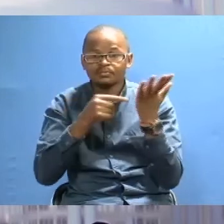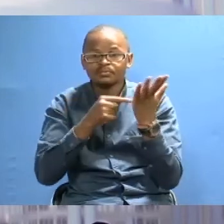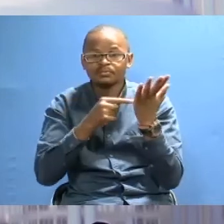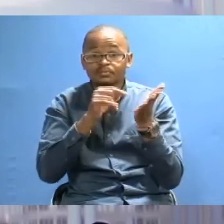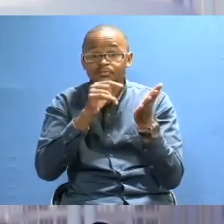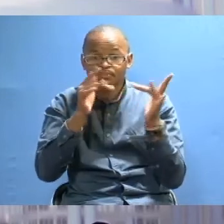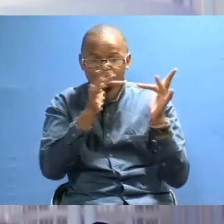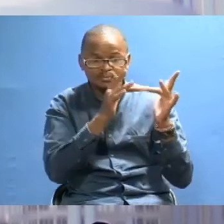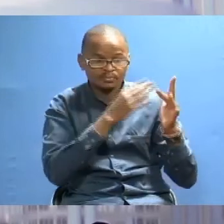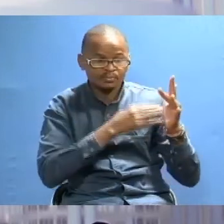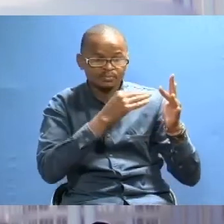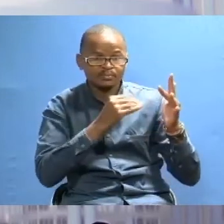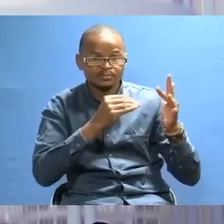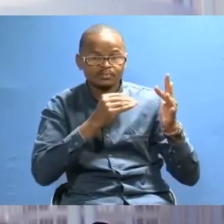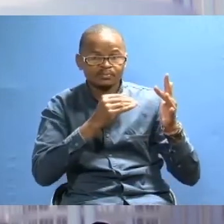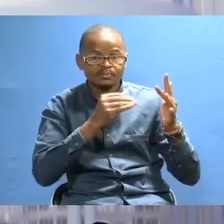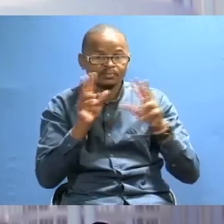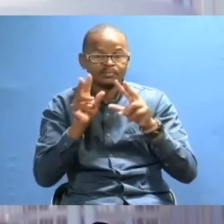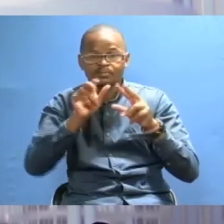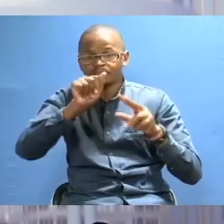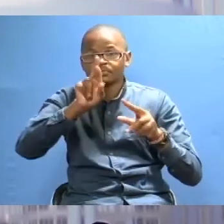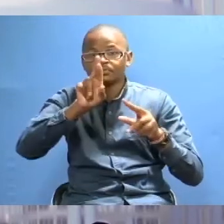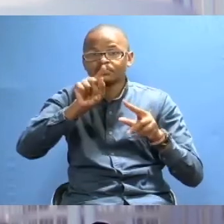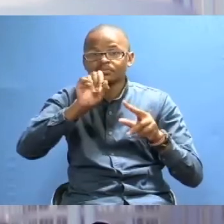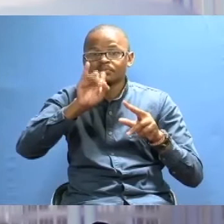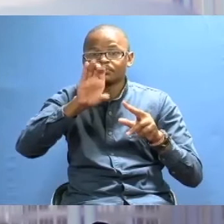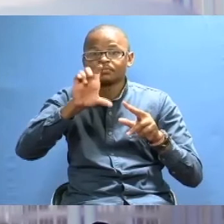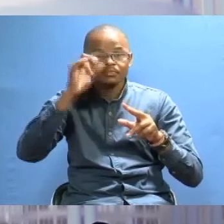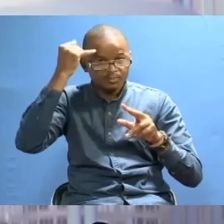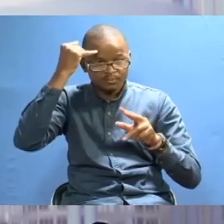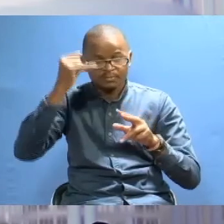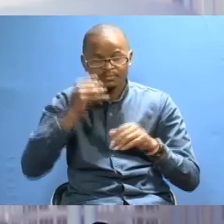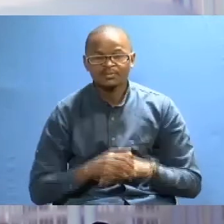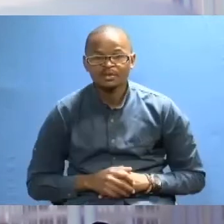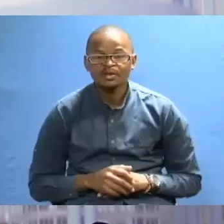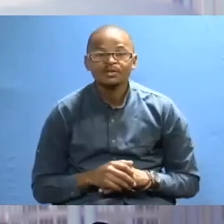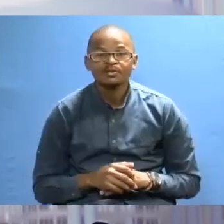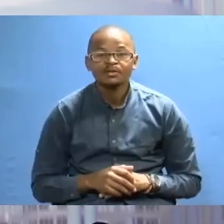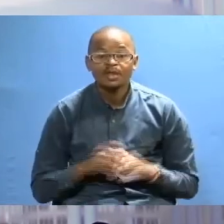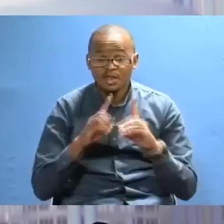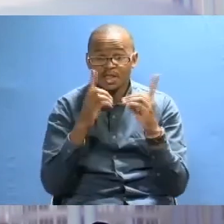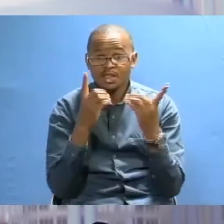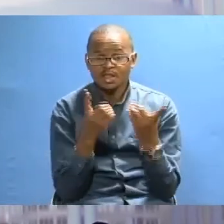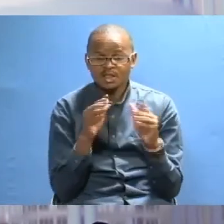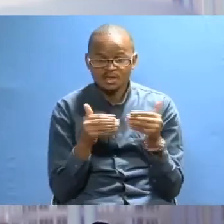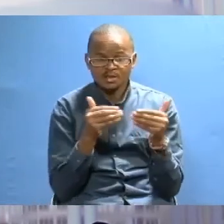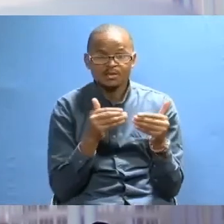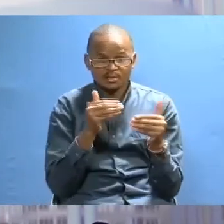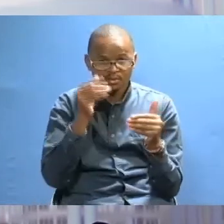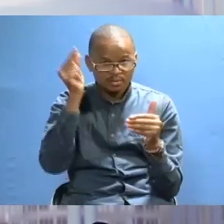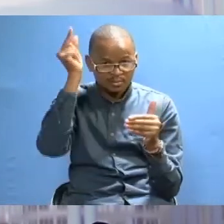technology, networking, and artificial intelligence. The department also